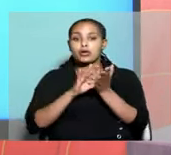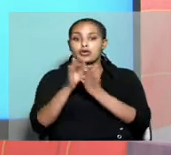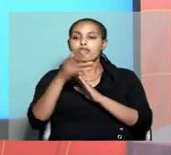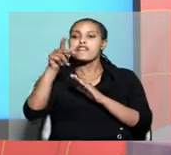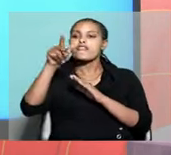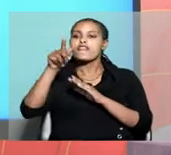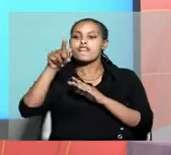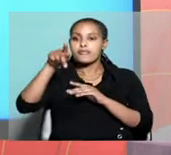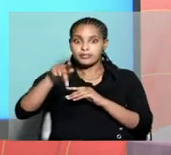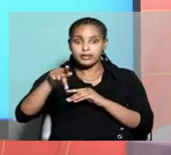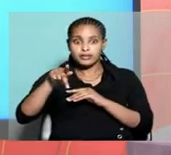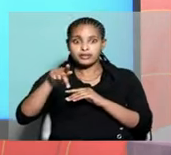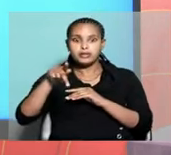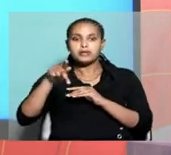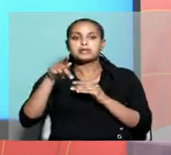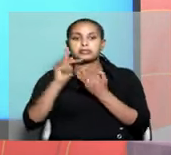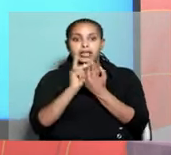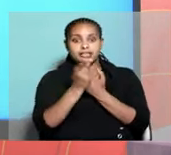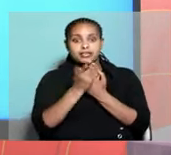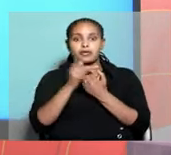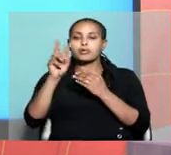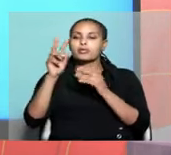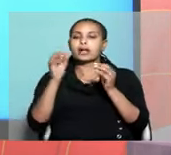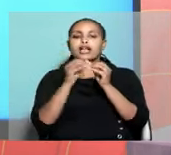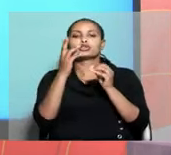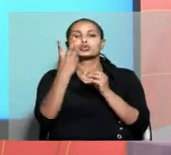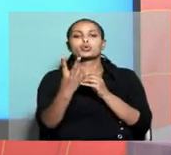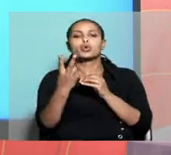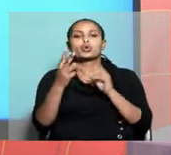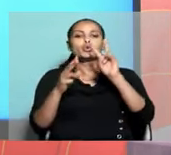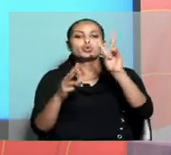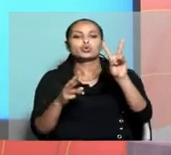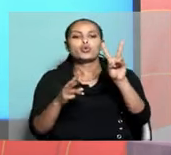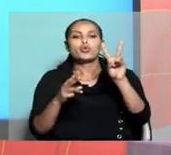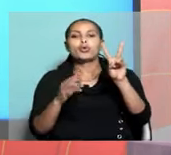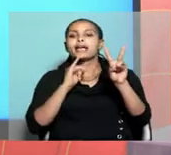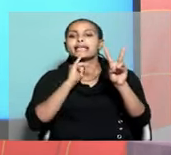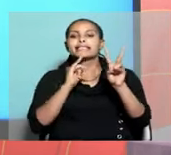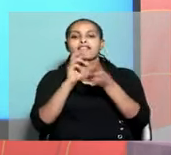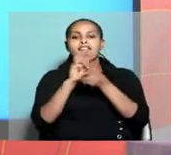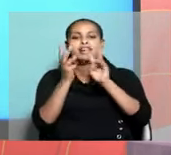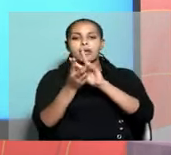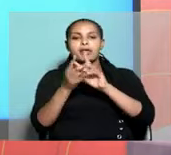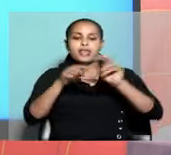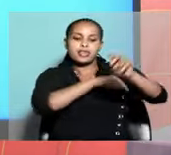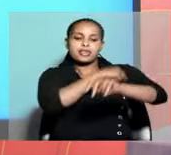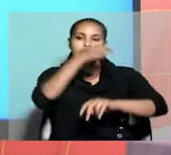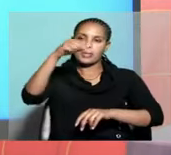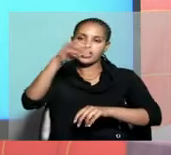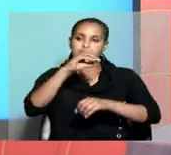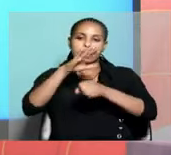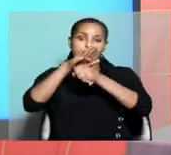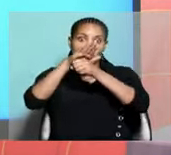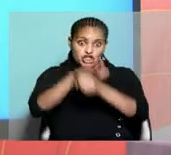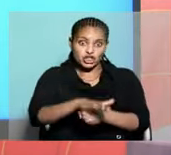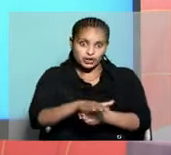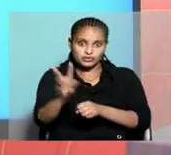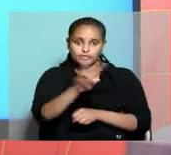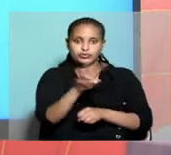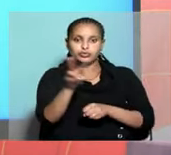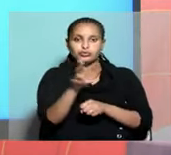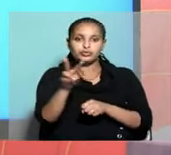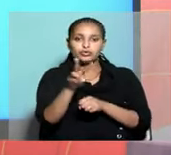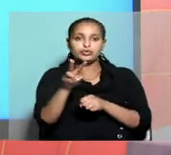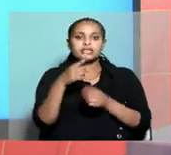phase plus 2, where 2 is the two variables temperature and pressure. Now